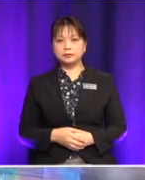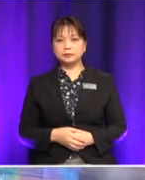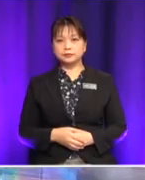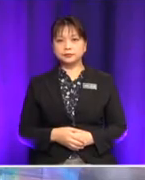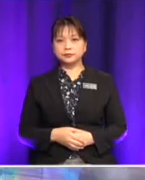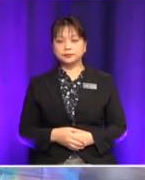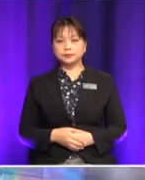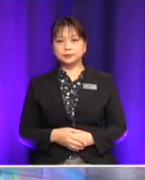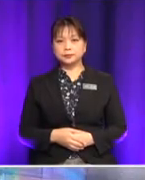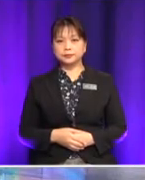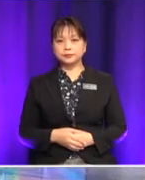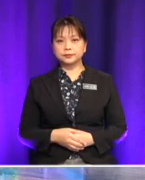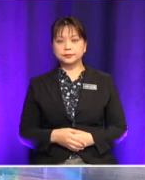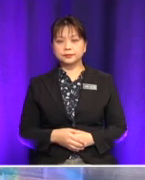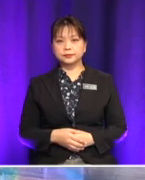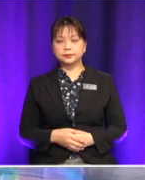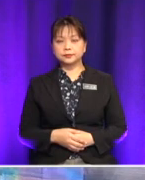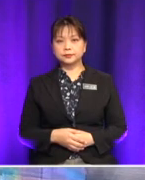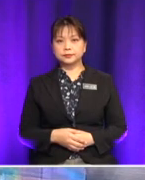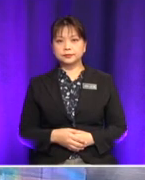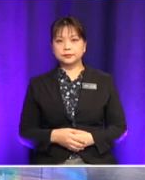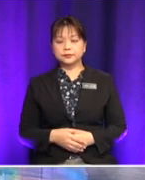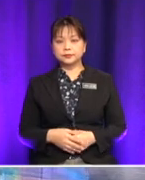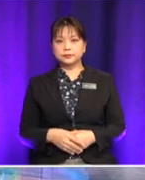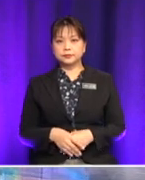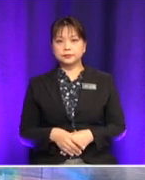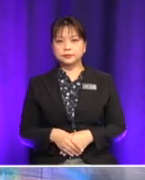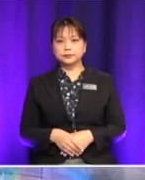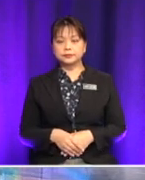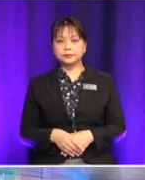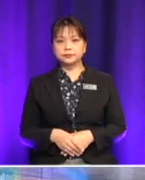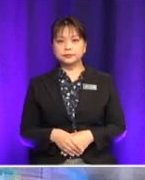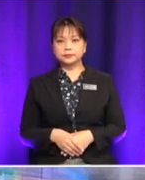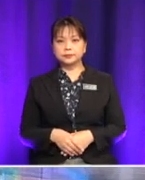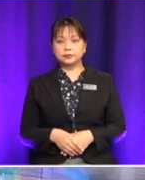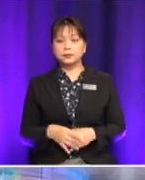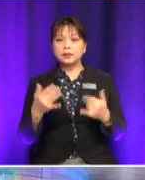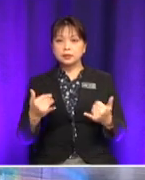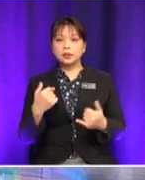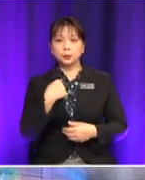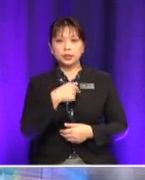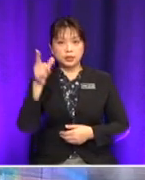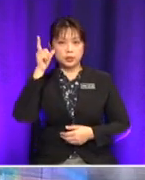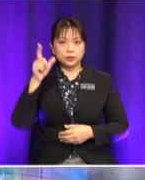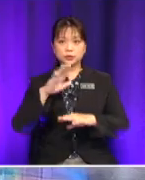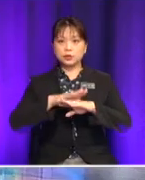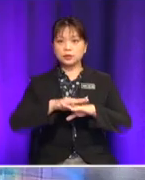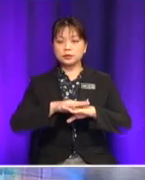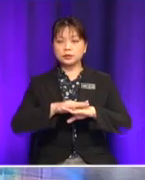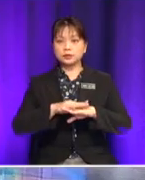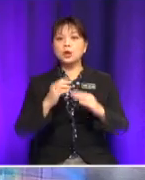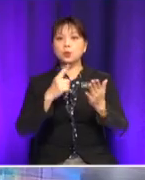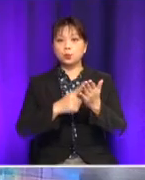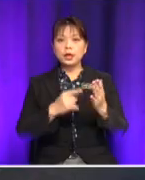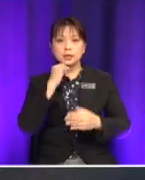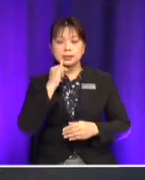is about Mother Earth's beauty and it's focused on what is it about? All now, right. What is it about for this segment?